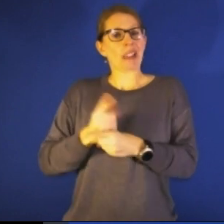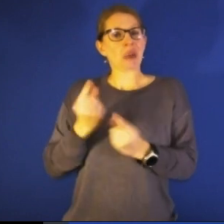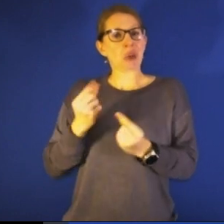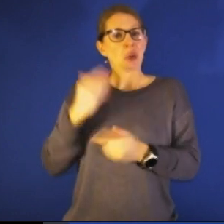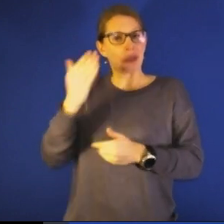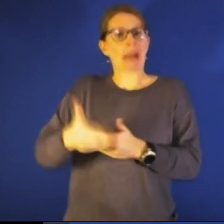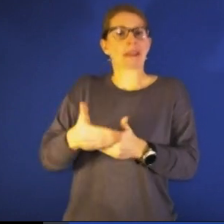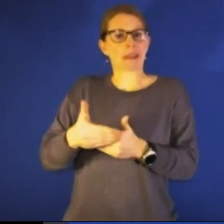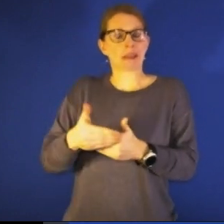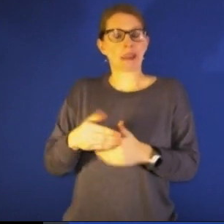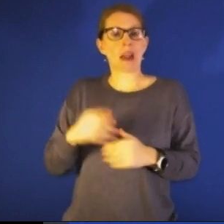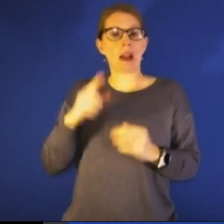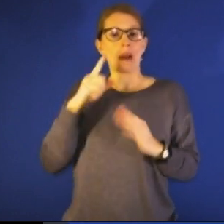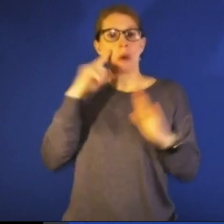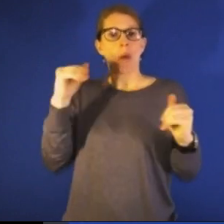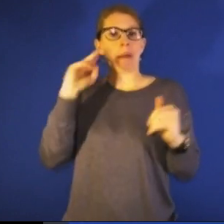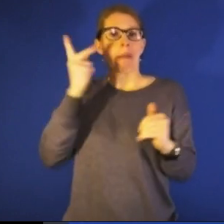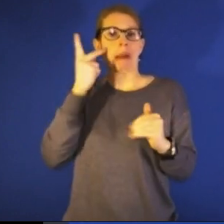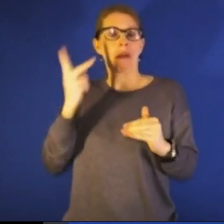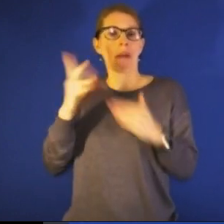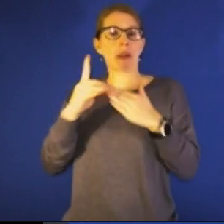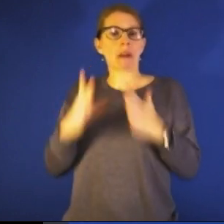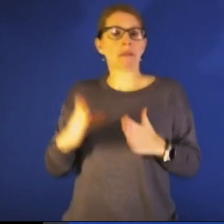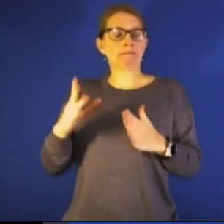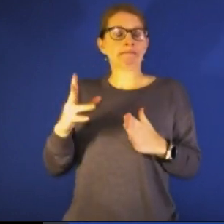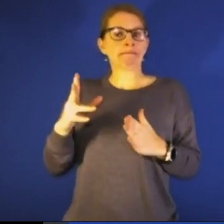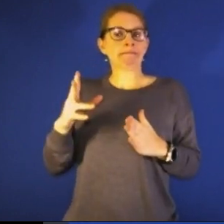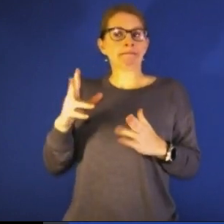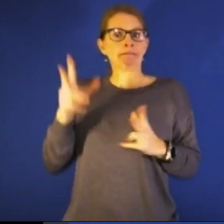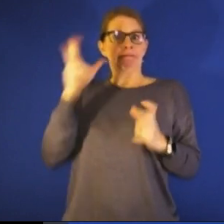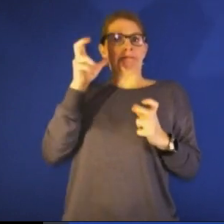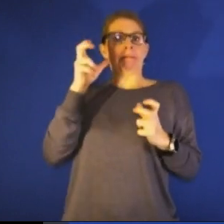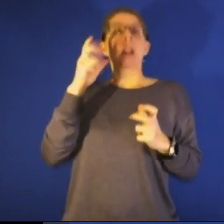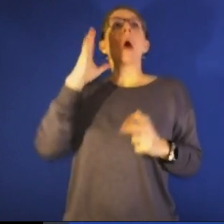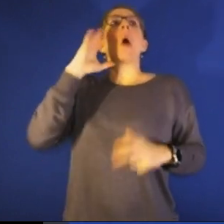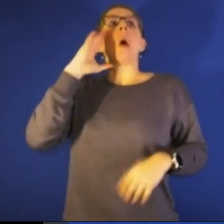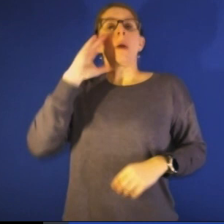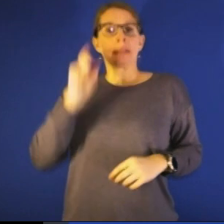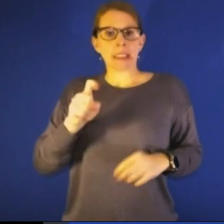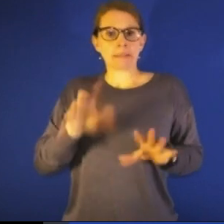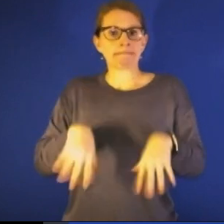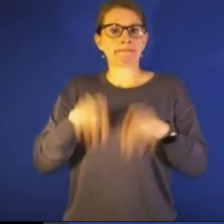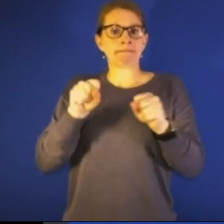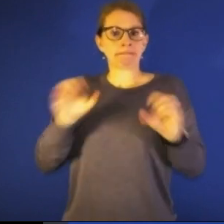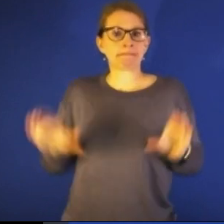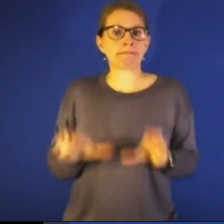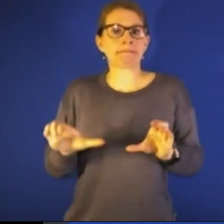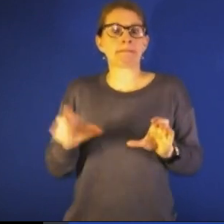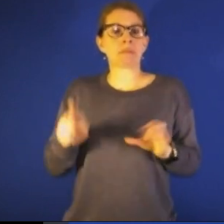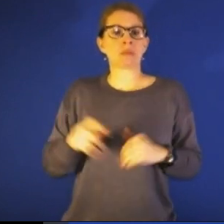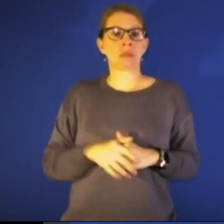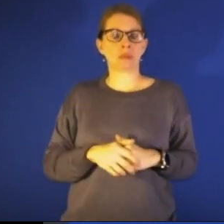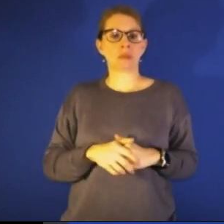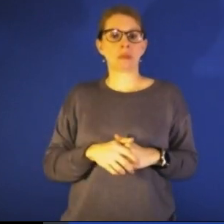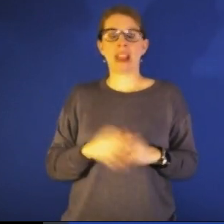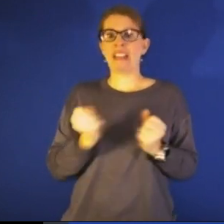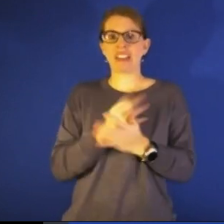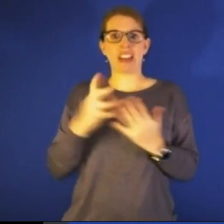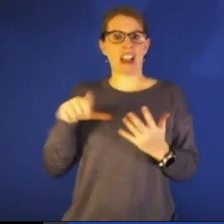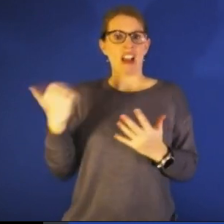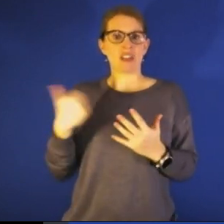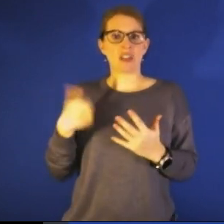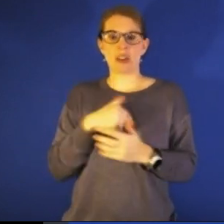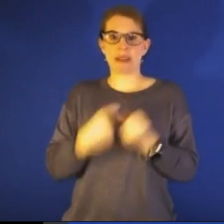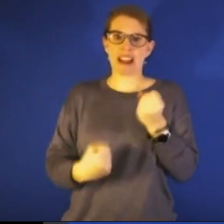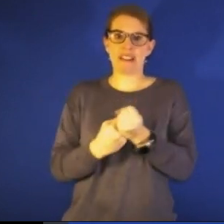listening and understanding that the need to take action, along with everything else that we've been advocating for the public